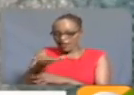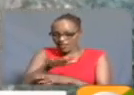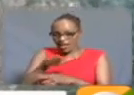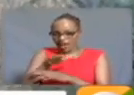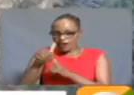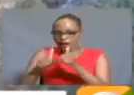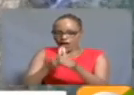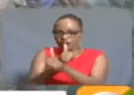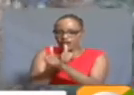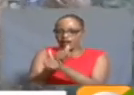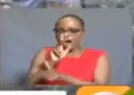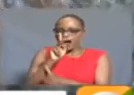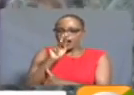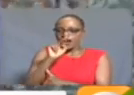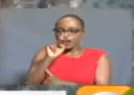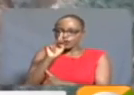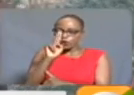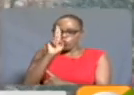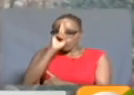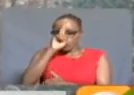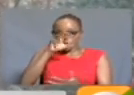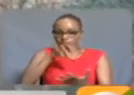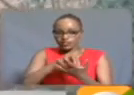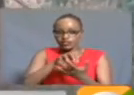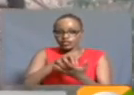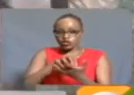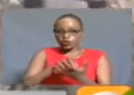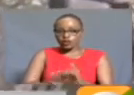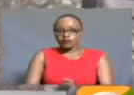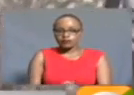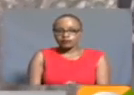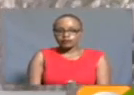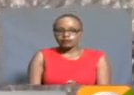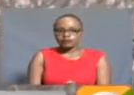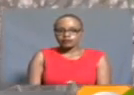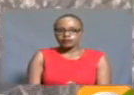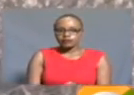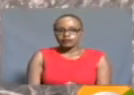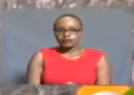behind Kainuk police station. Makori Ongechi, Citizen TV, Nairobi.